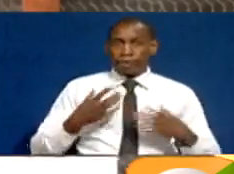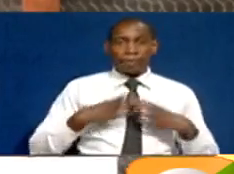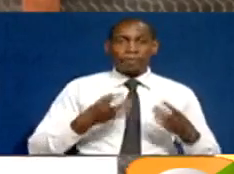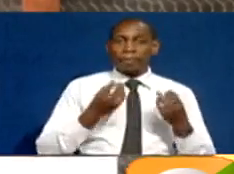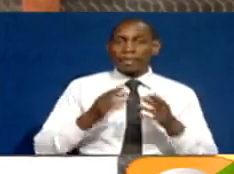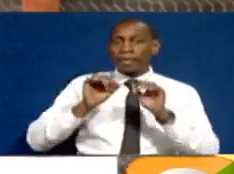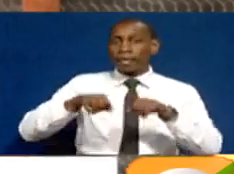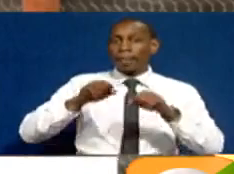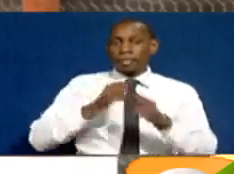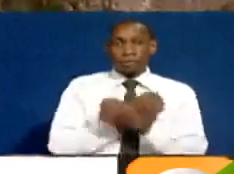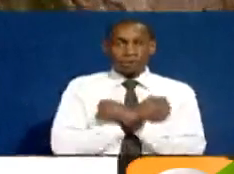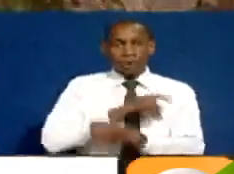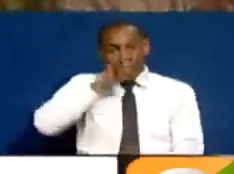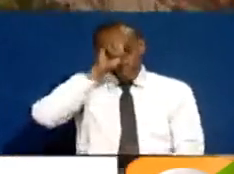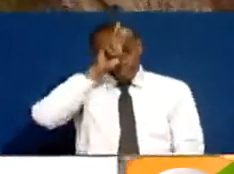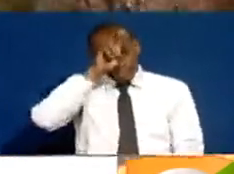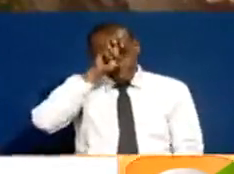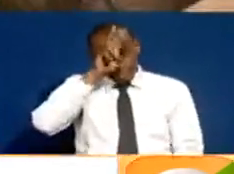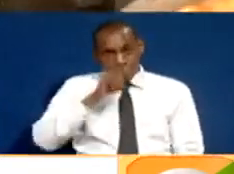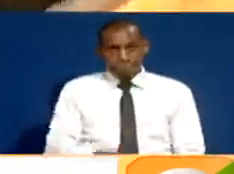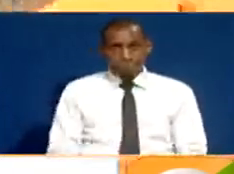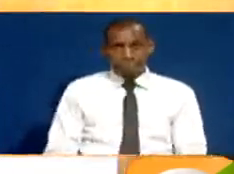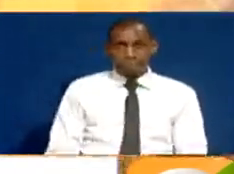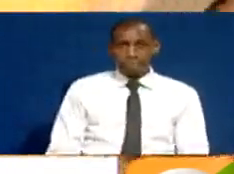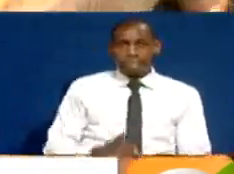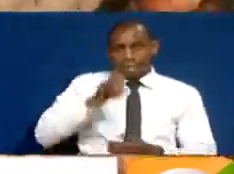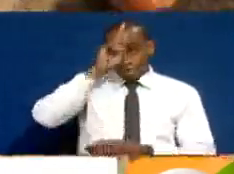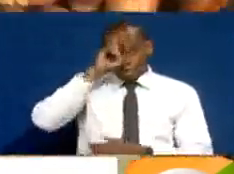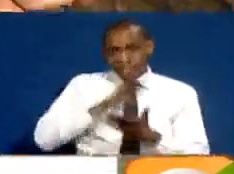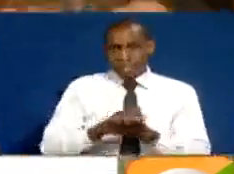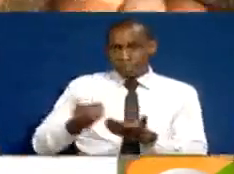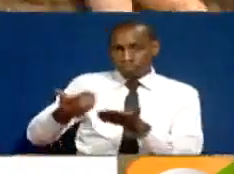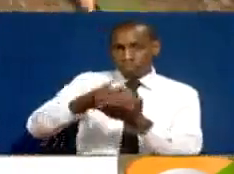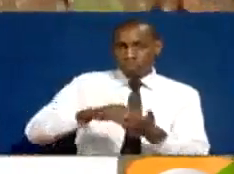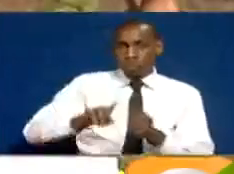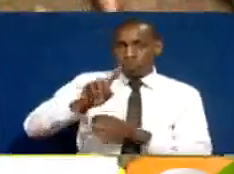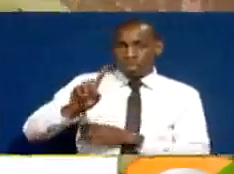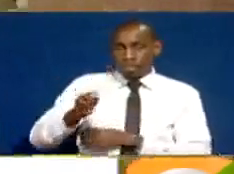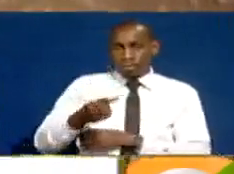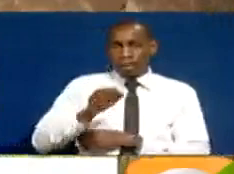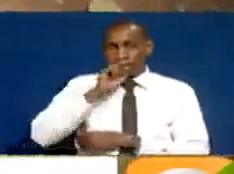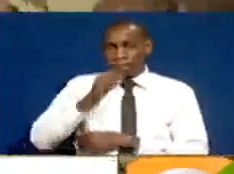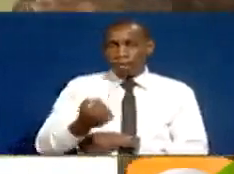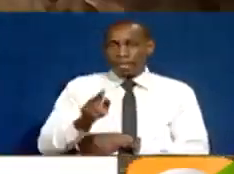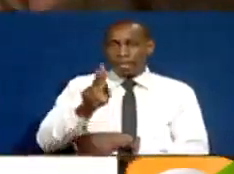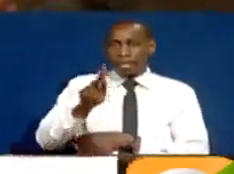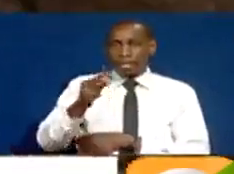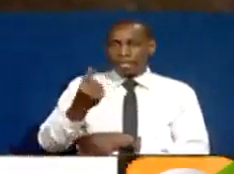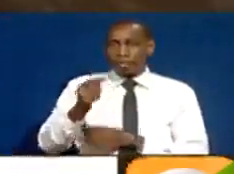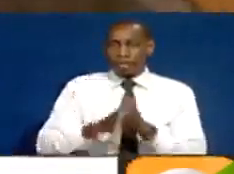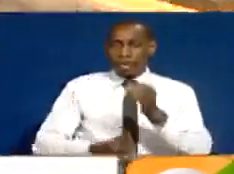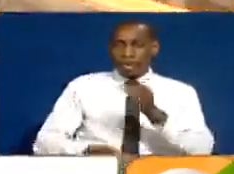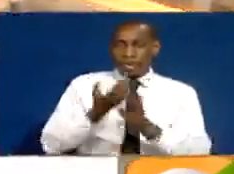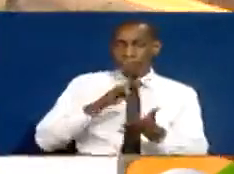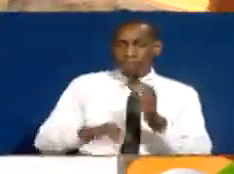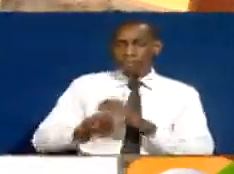many people will be able to love the snails. A kilo of snails will fetch roughly 1,500 shillings. She produces